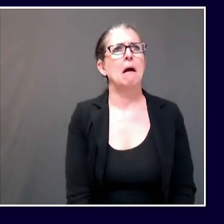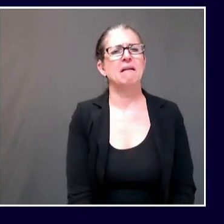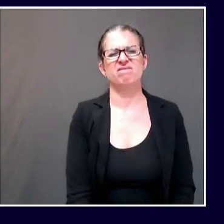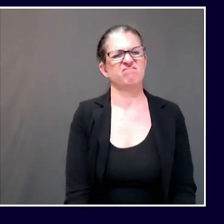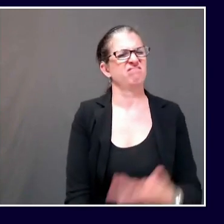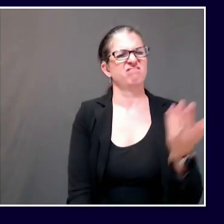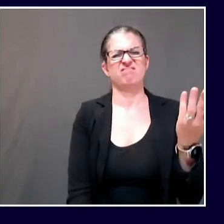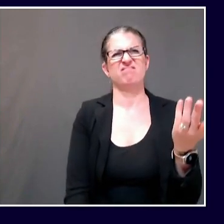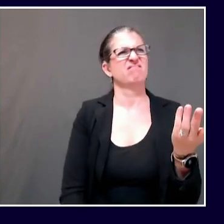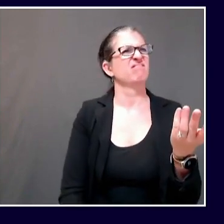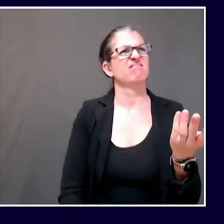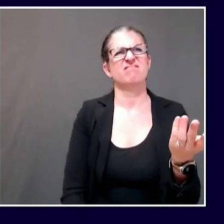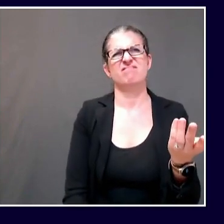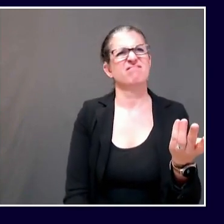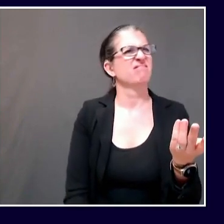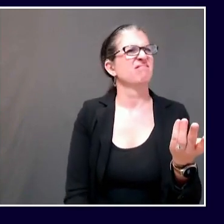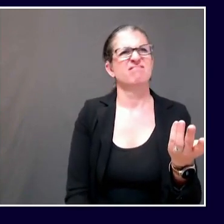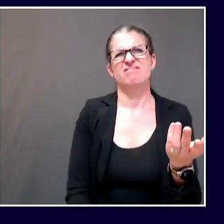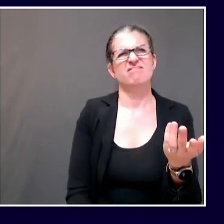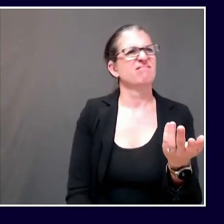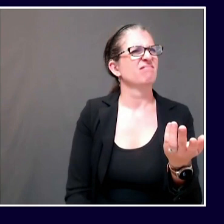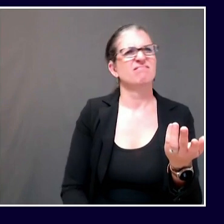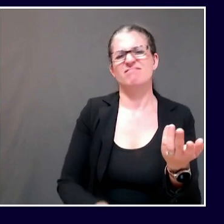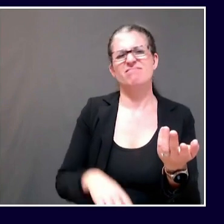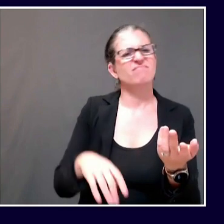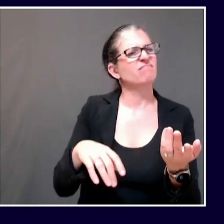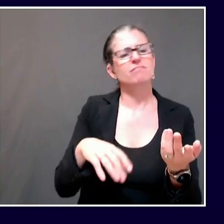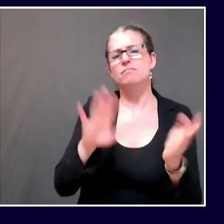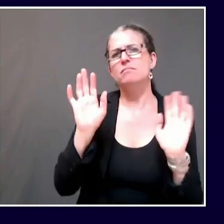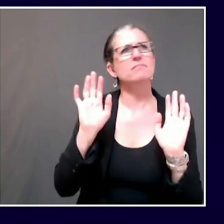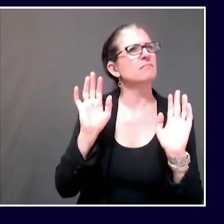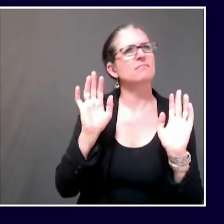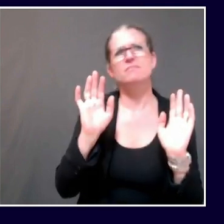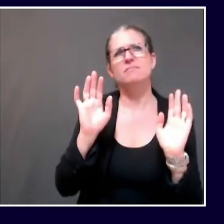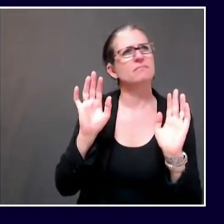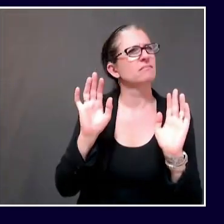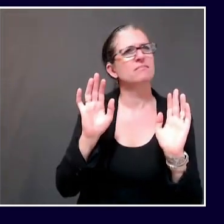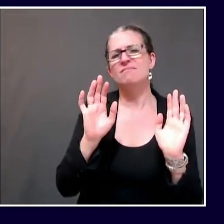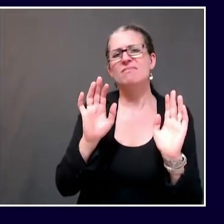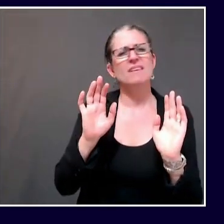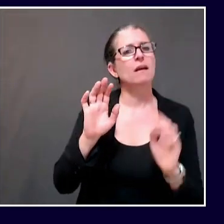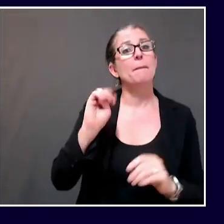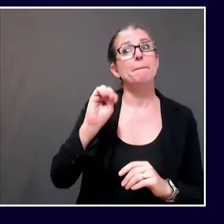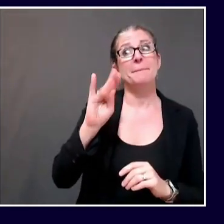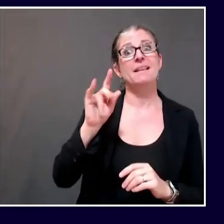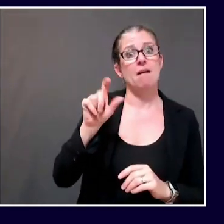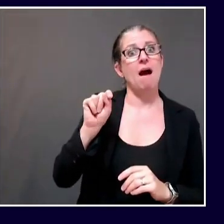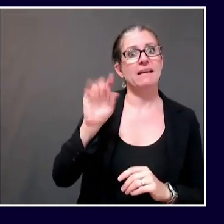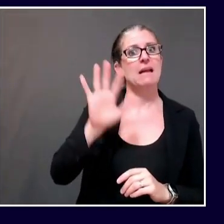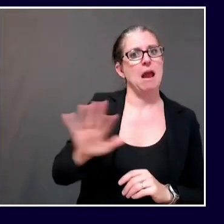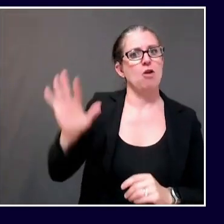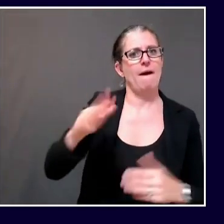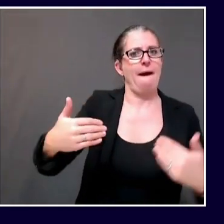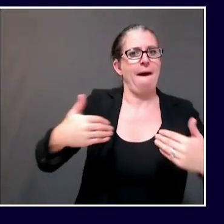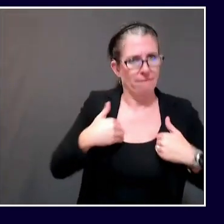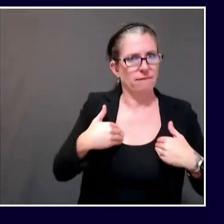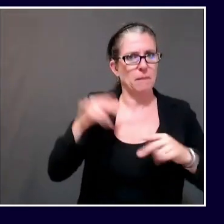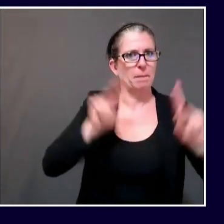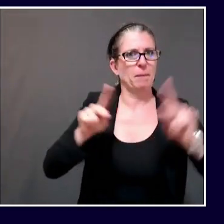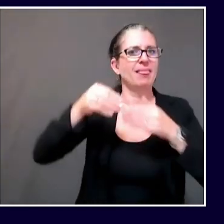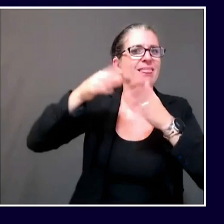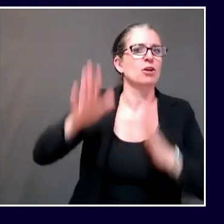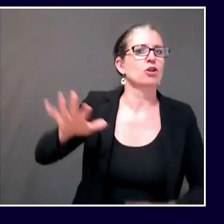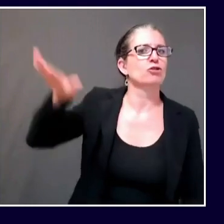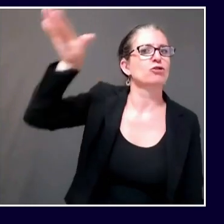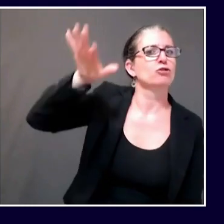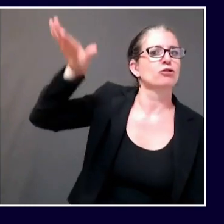the churches in and around the Millinocket area. And we had, again, a very, very productive discussion. And I look forward